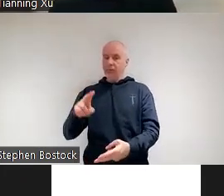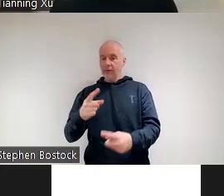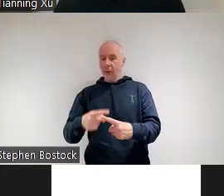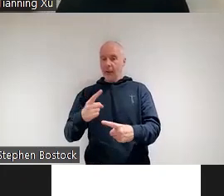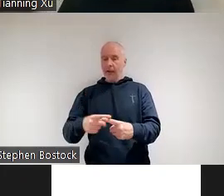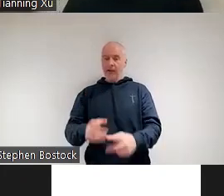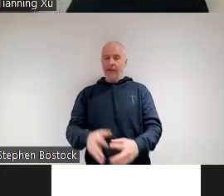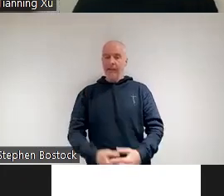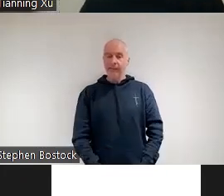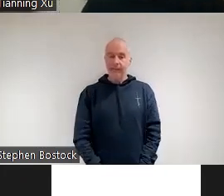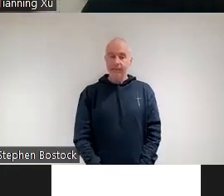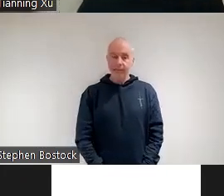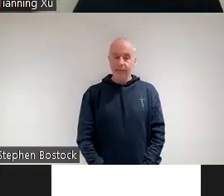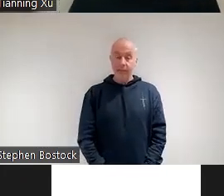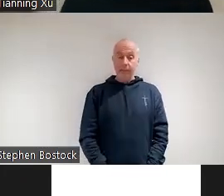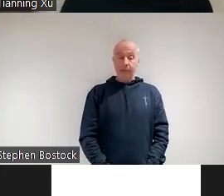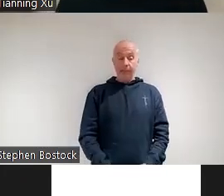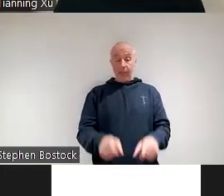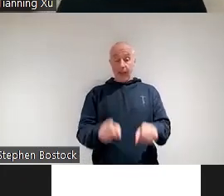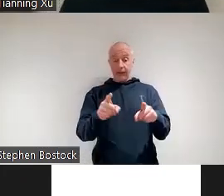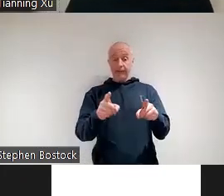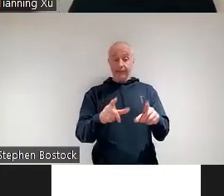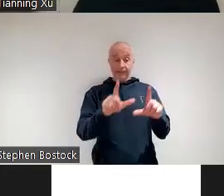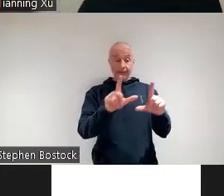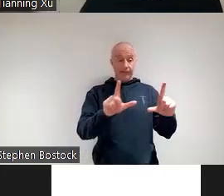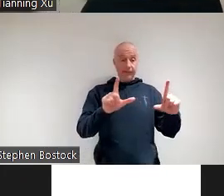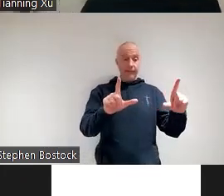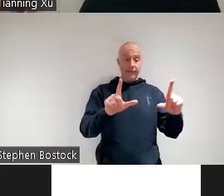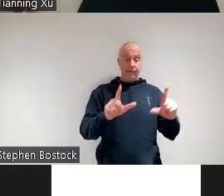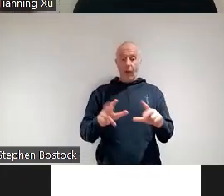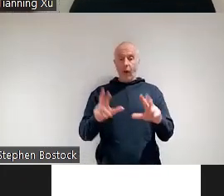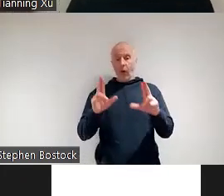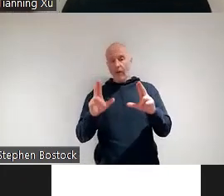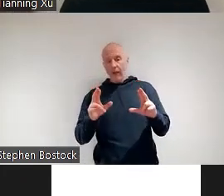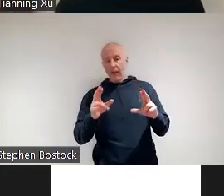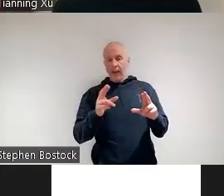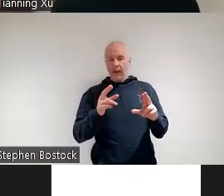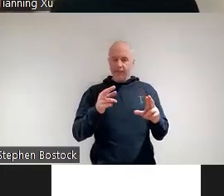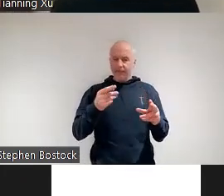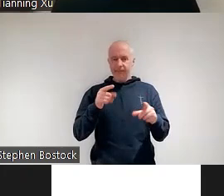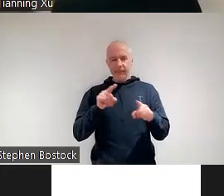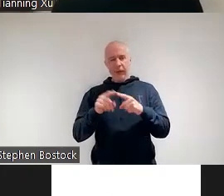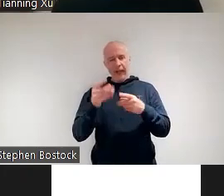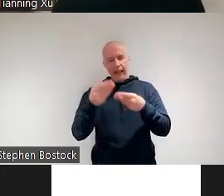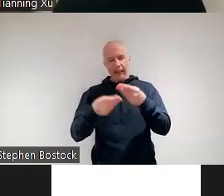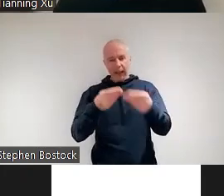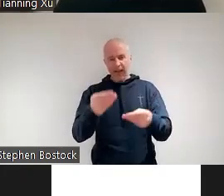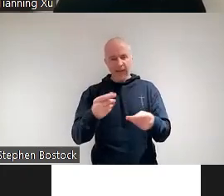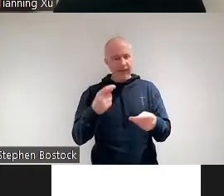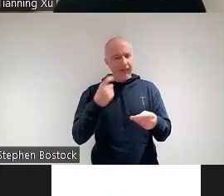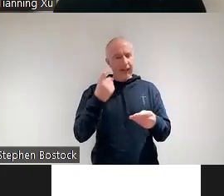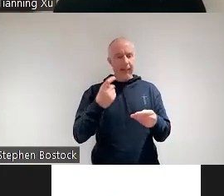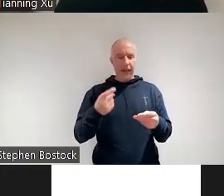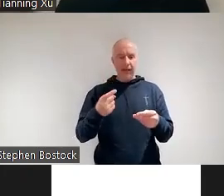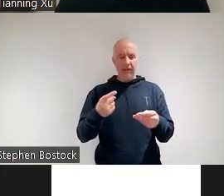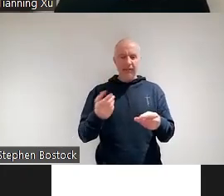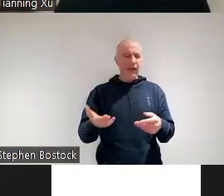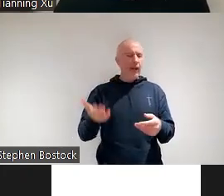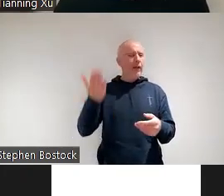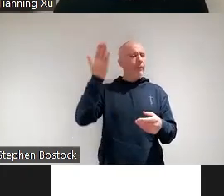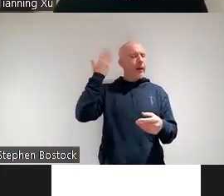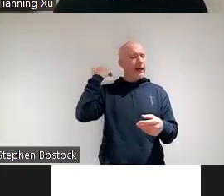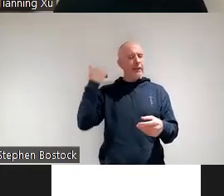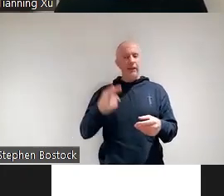is trying to hopefully deliver a message that let's forget about how we feel our car in the past. The way how we feel the car in the